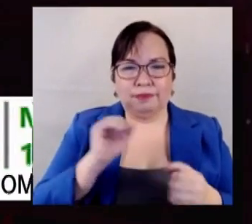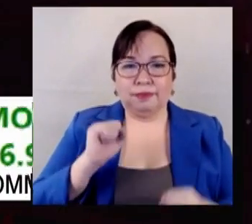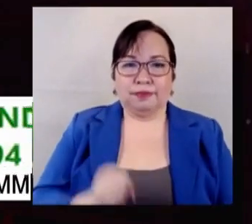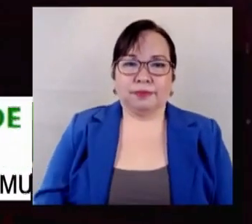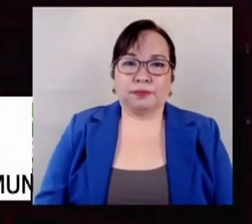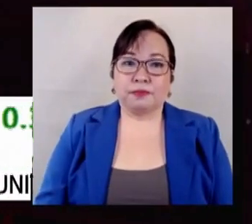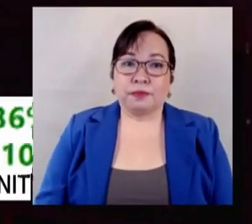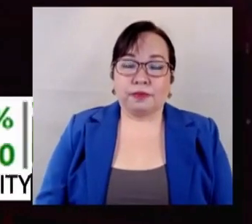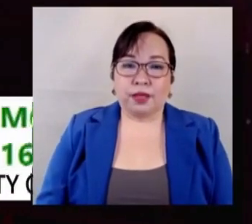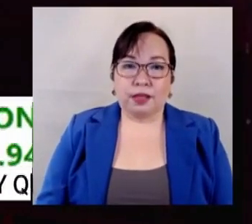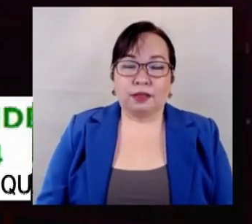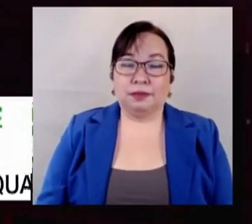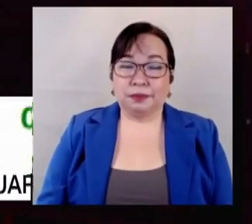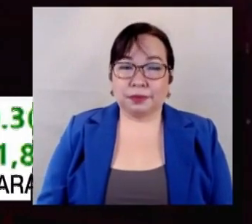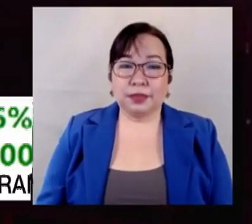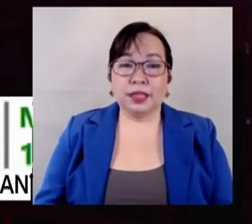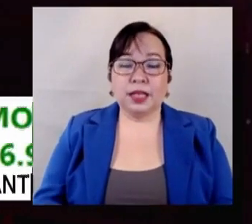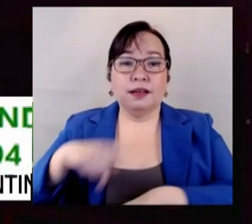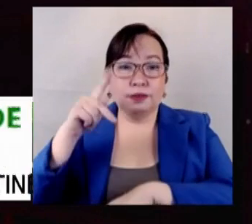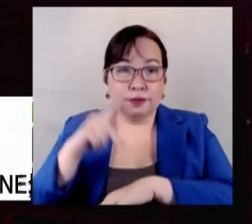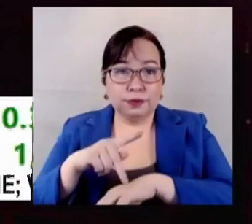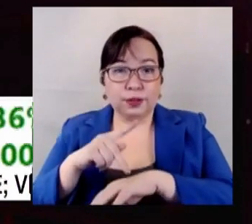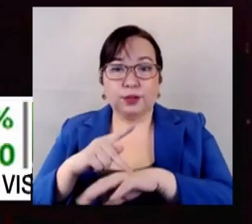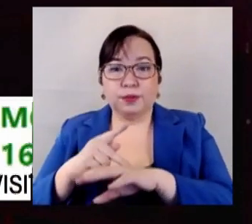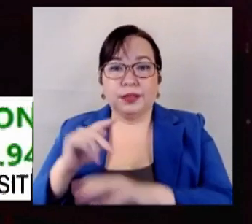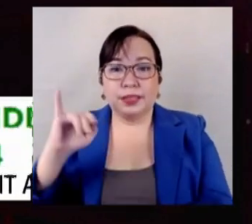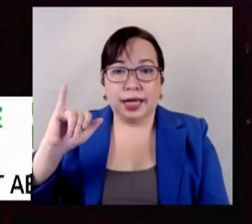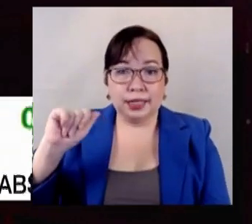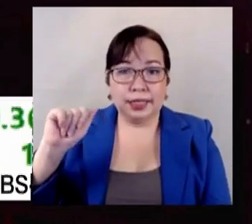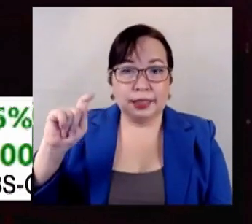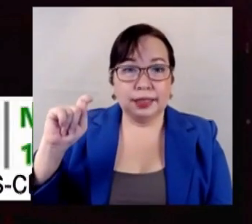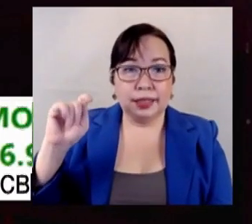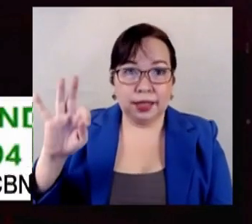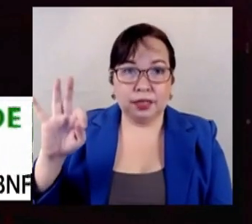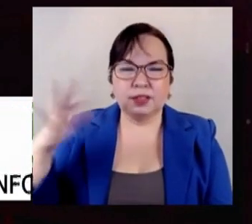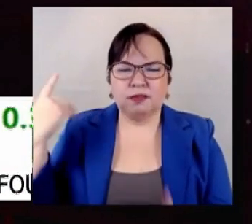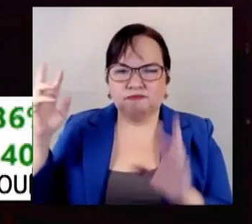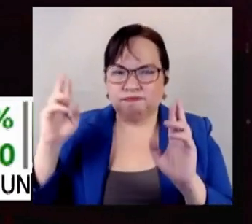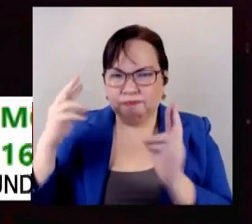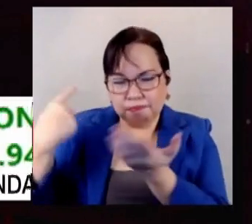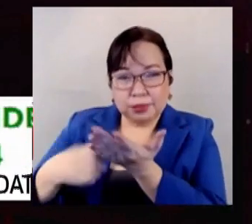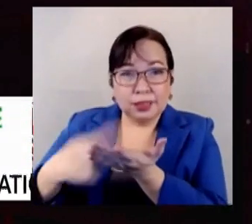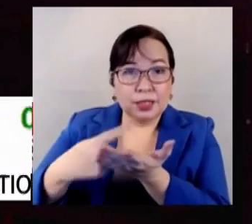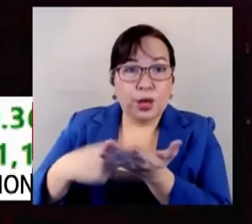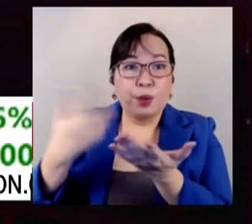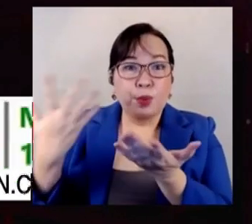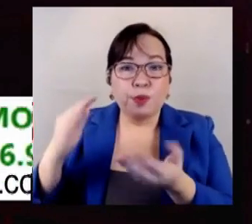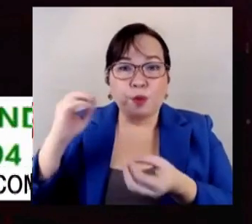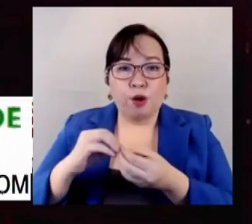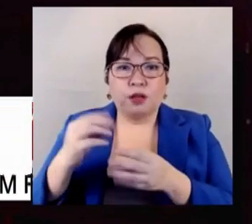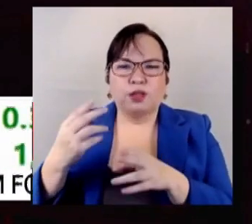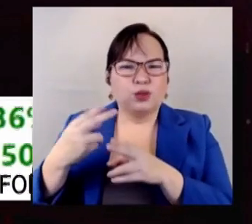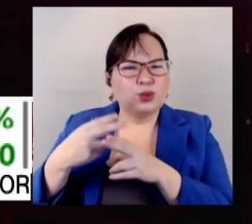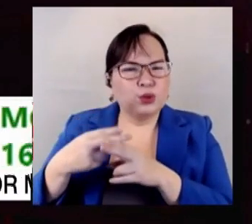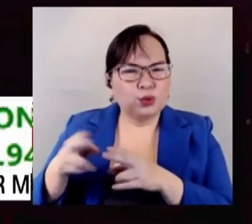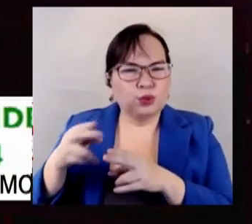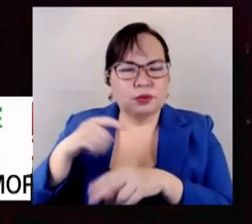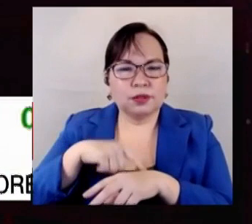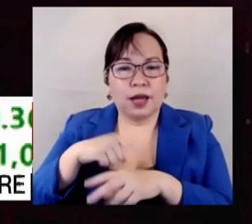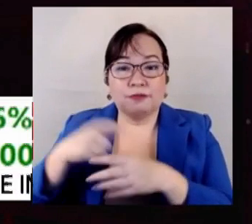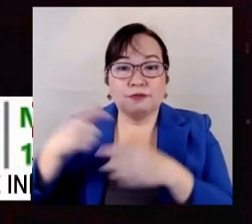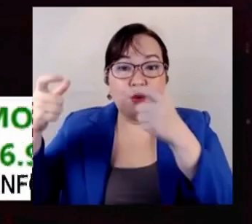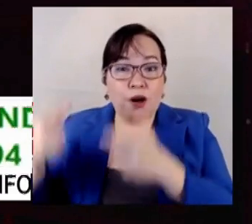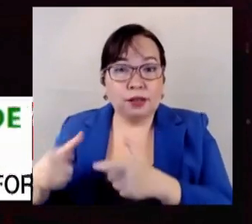The Philippines' COVID Interagency Task Force set to discuss the possibility of further shortening the quarantine period